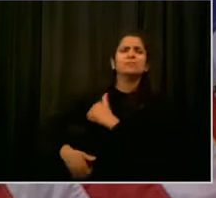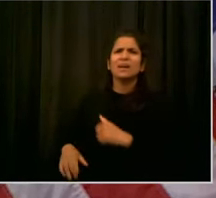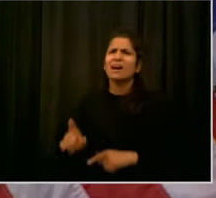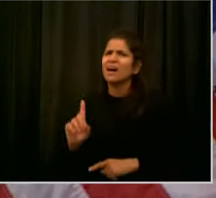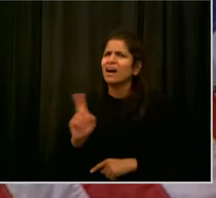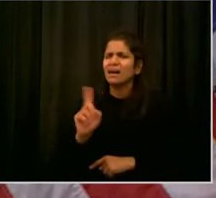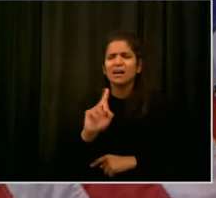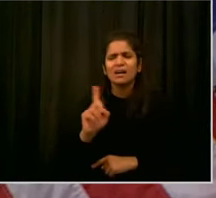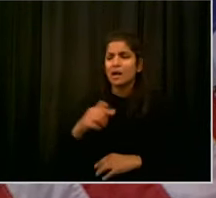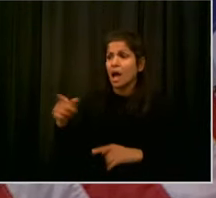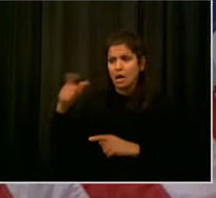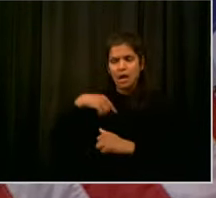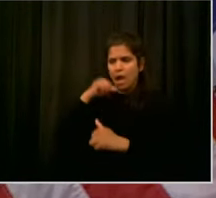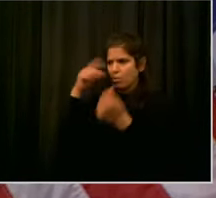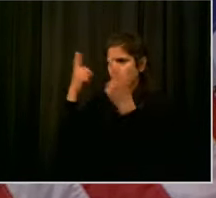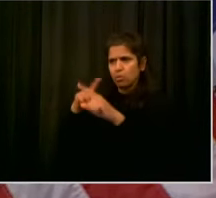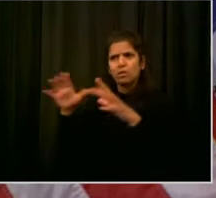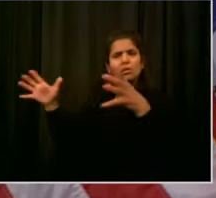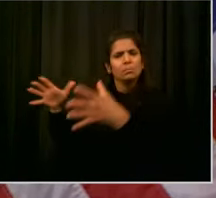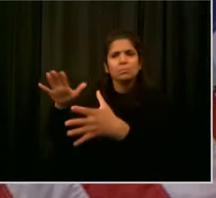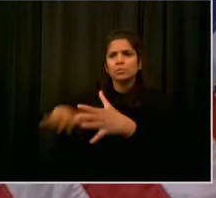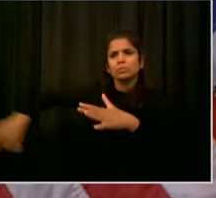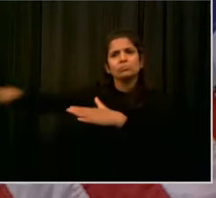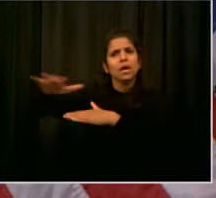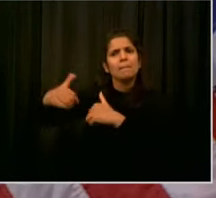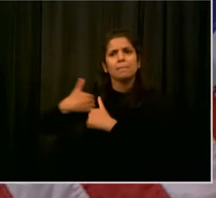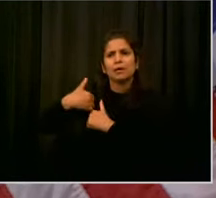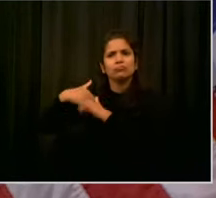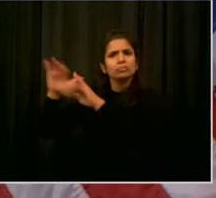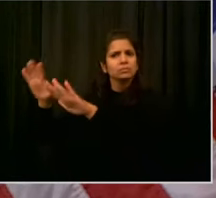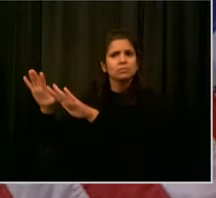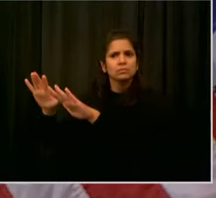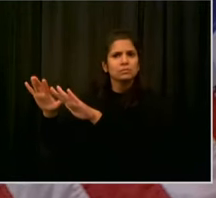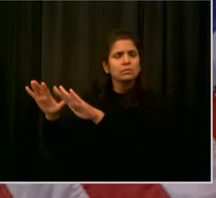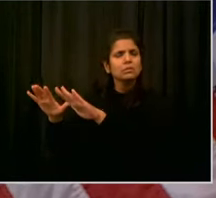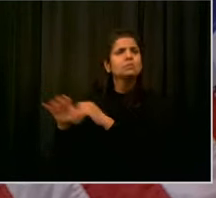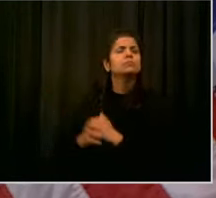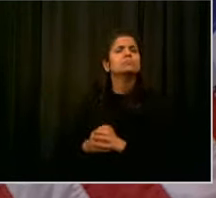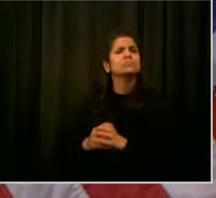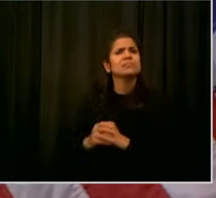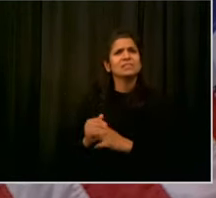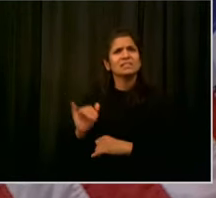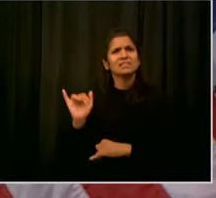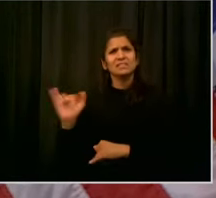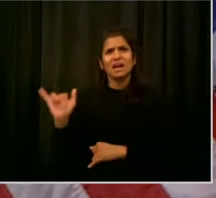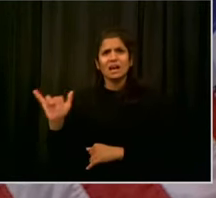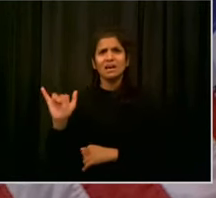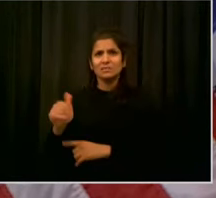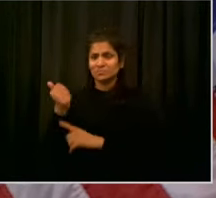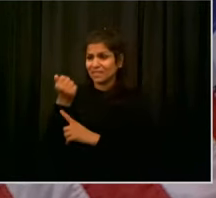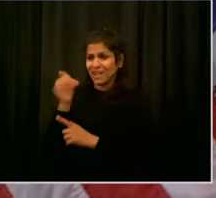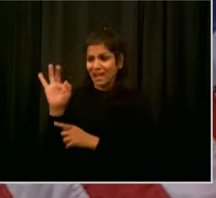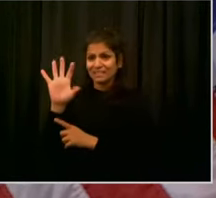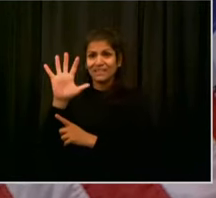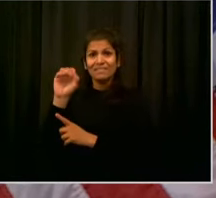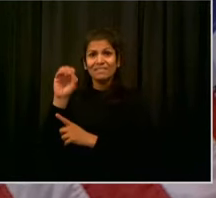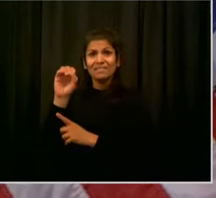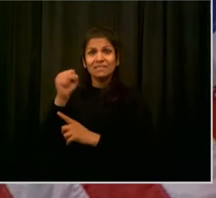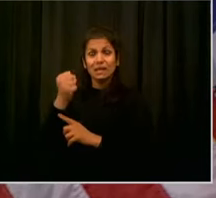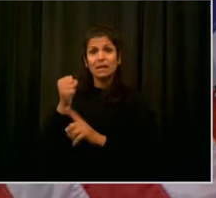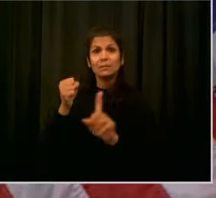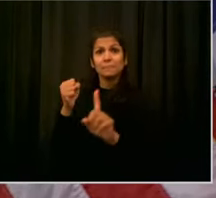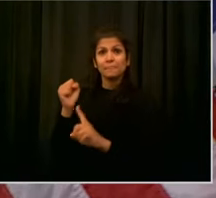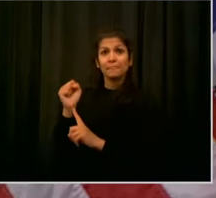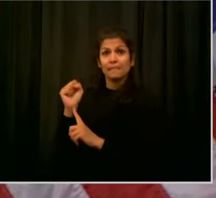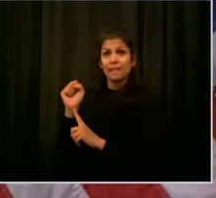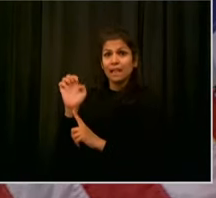of McCarthyism. My parents were deeply and negatively affected by McCarthyism. I have a reverence for the United States Army because it was the